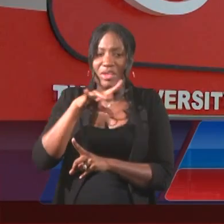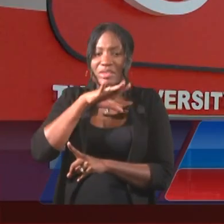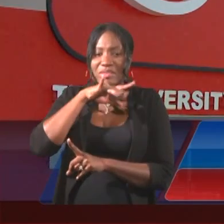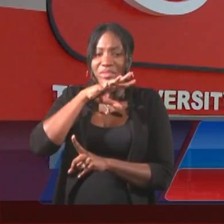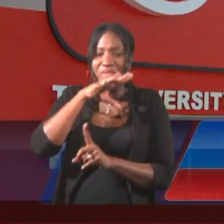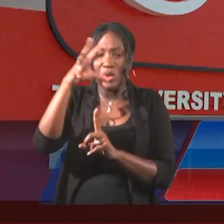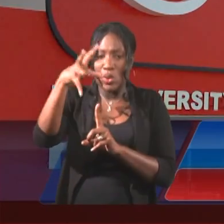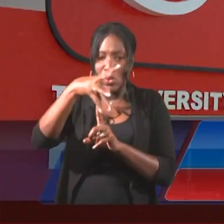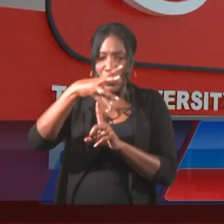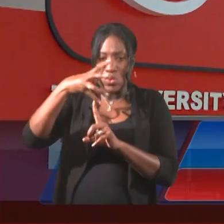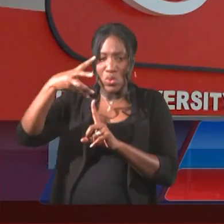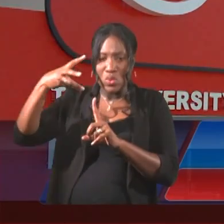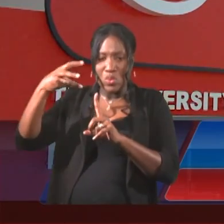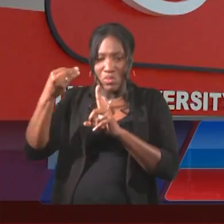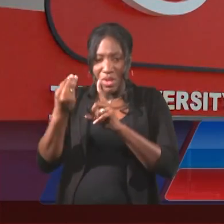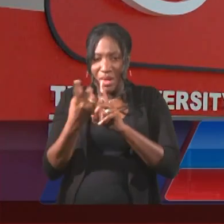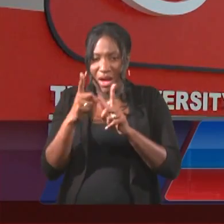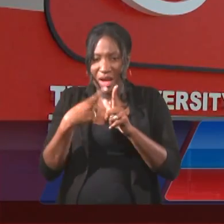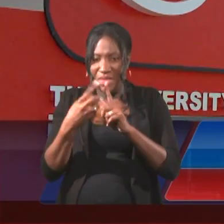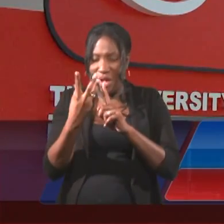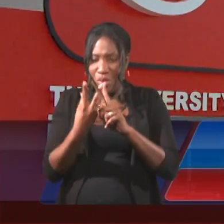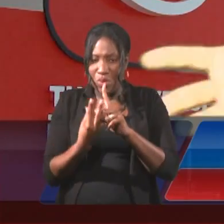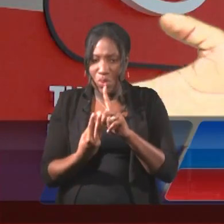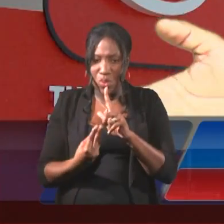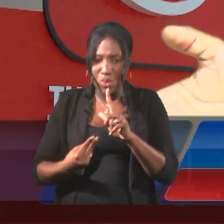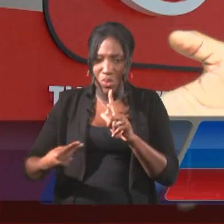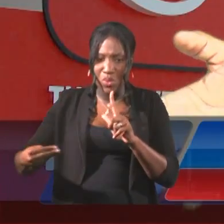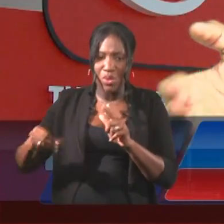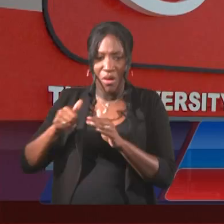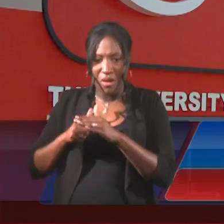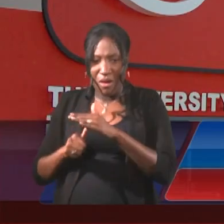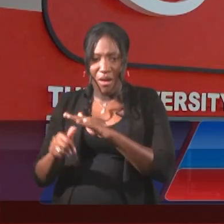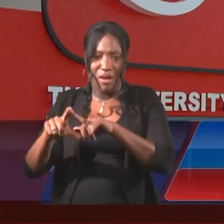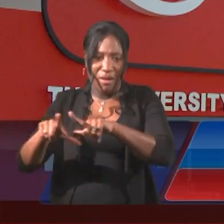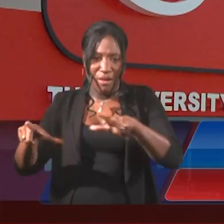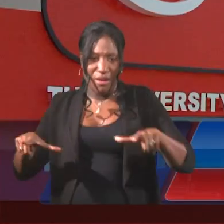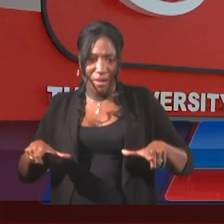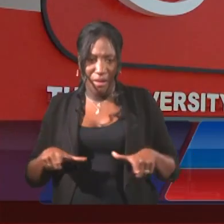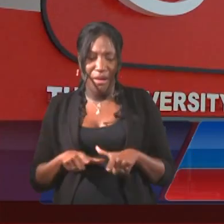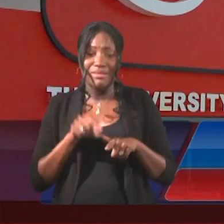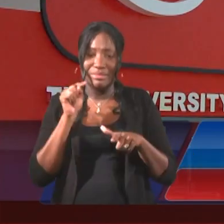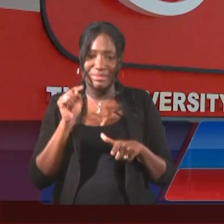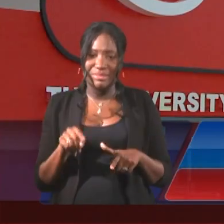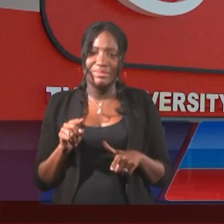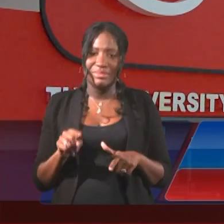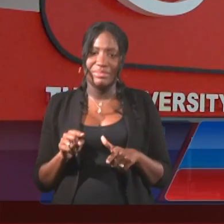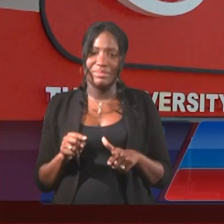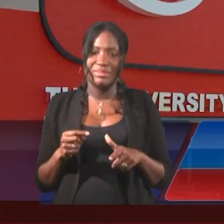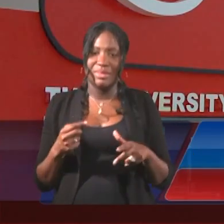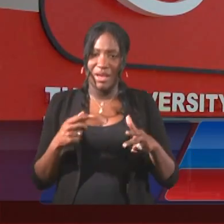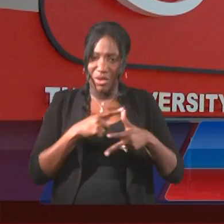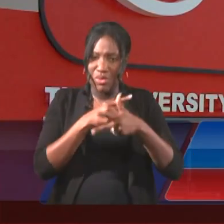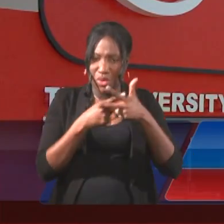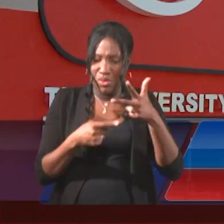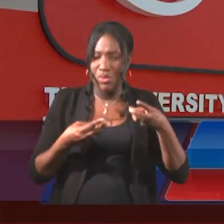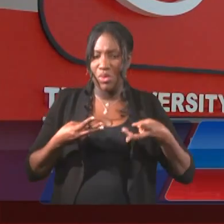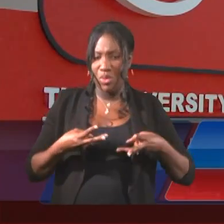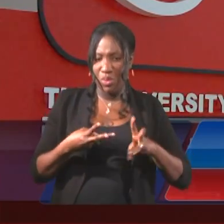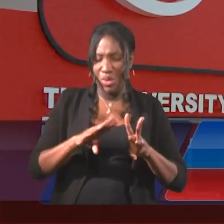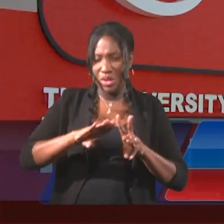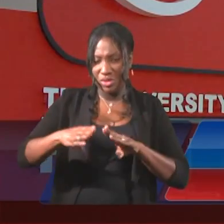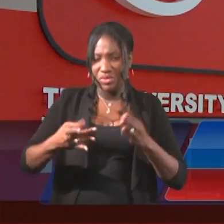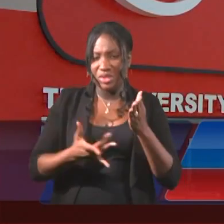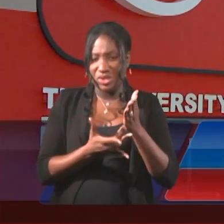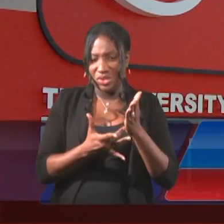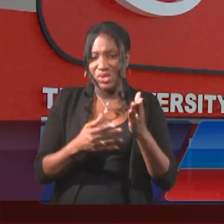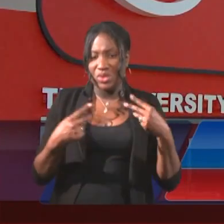storage, or carbon capture and utilization. Those are the three main general carbon capture applications and technologies out